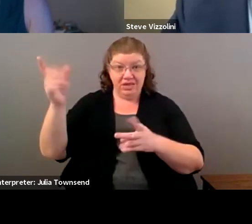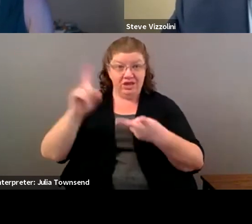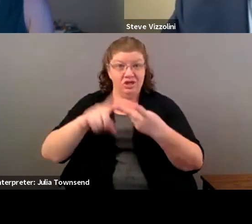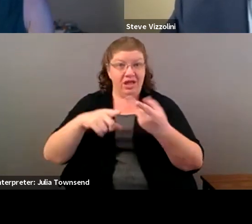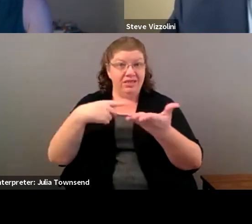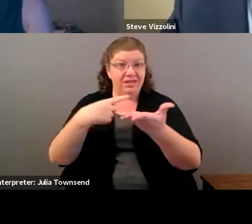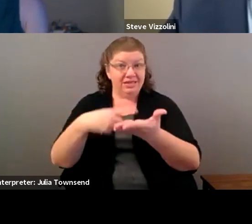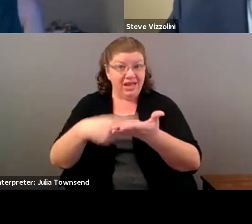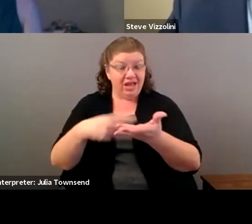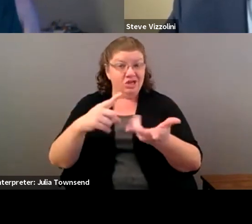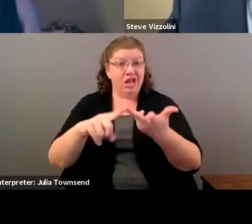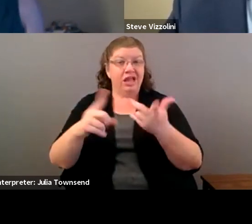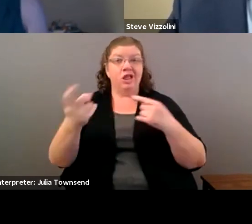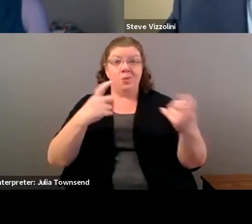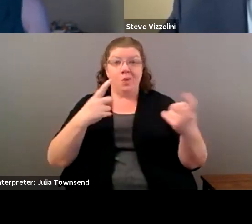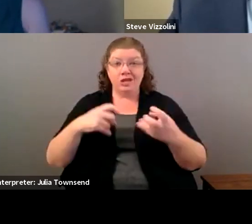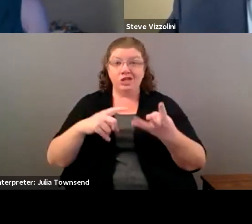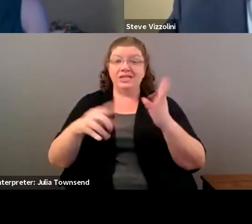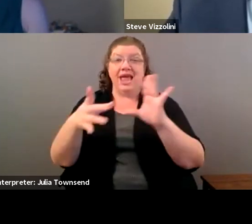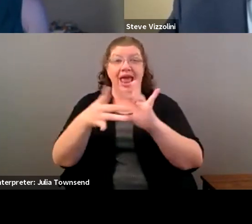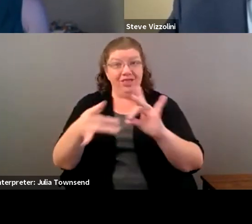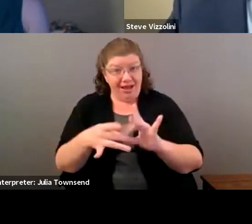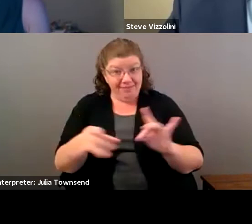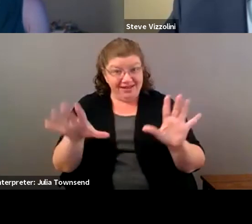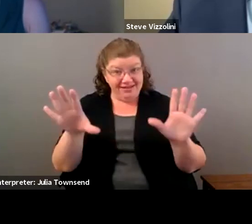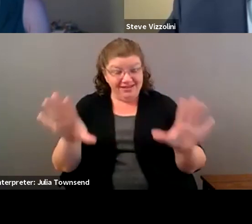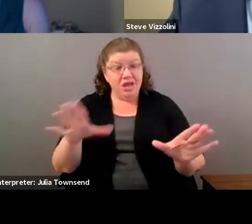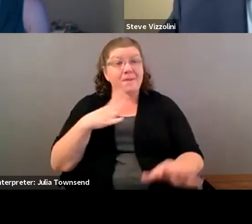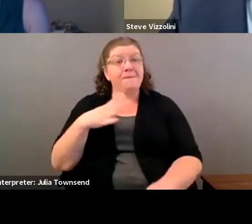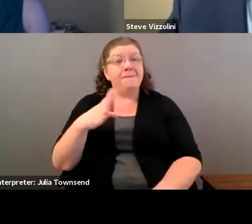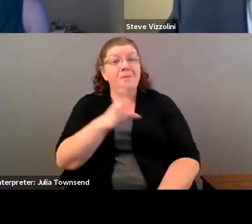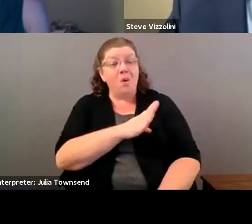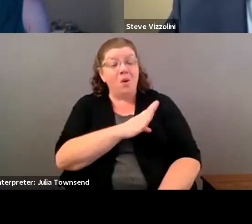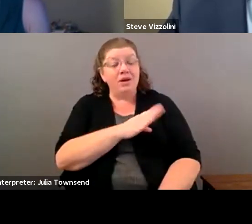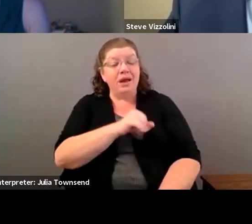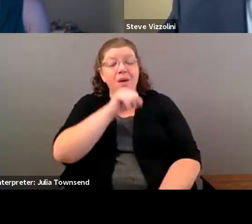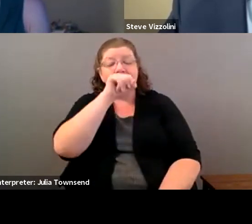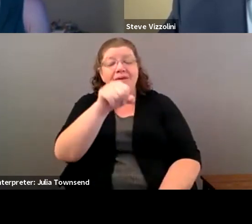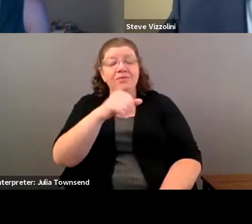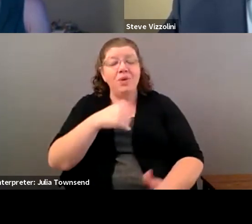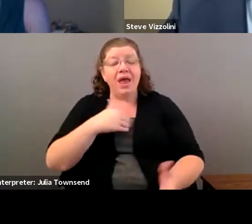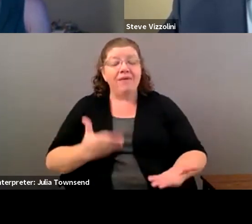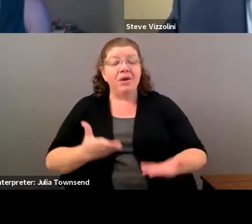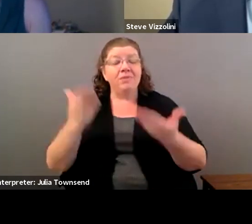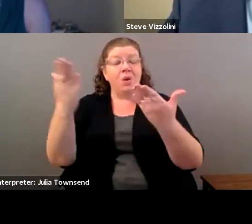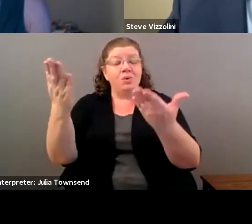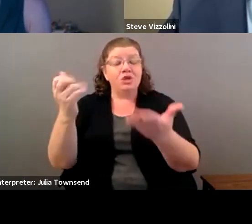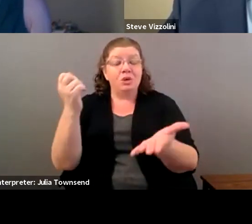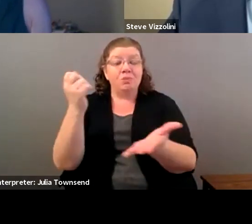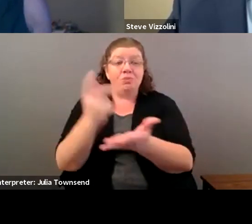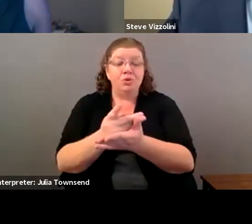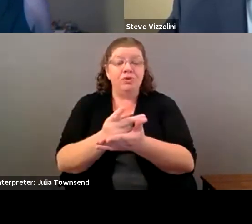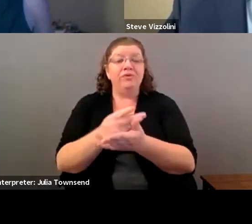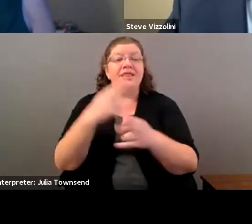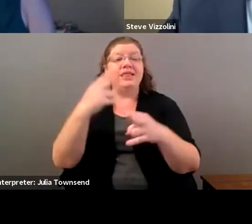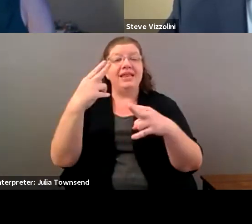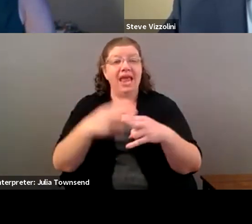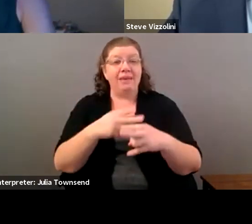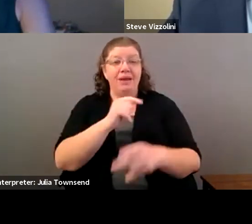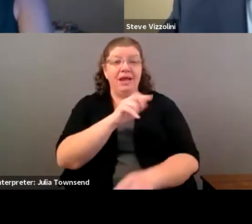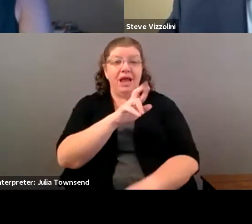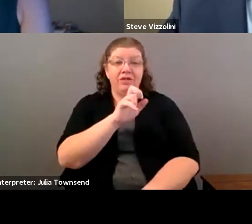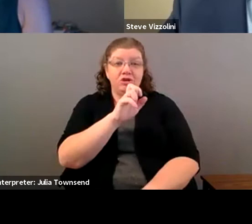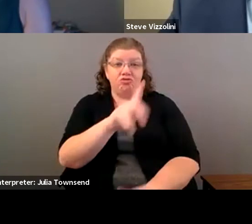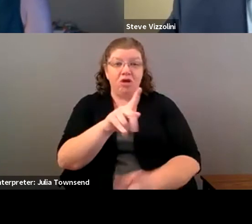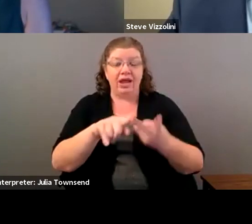the questions and the comments. So board members, I'd love to have a motion to approve item number 1, the naming of the track and the